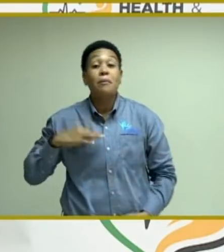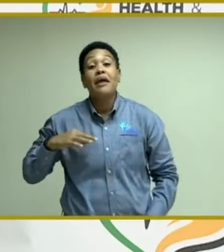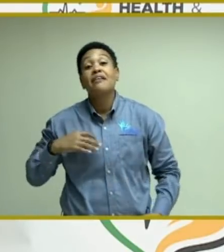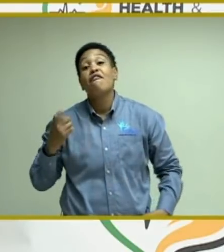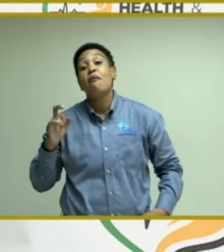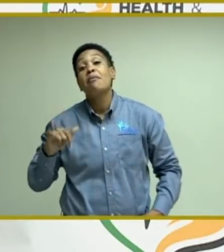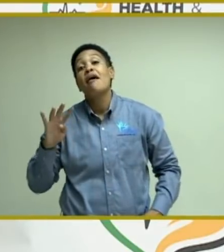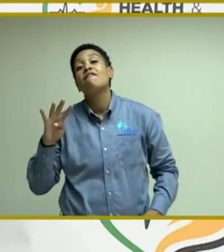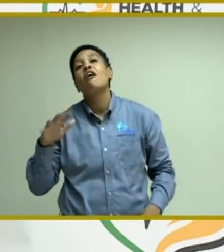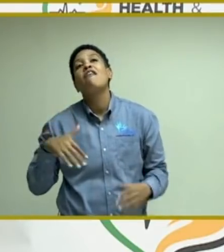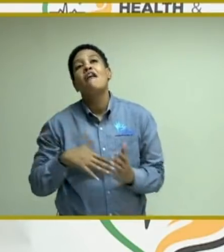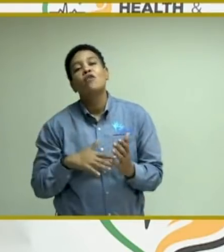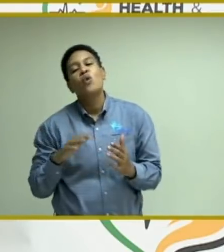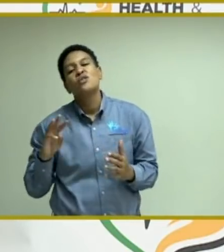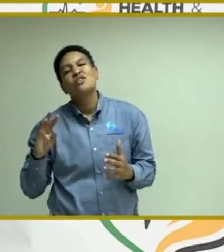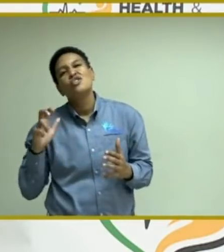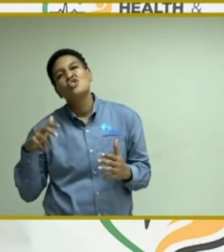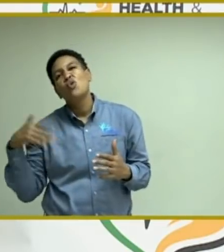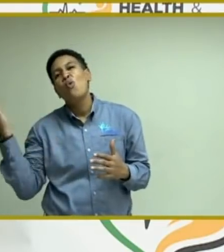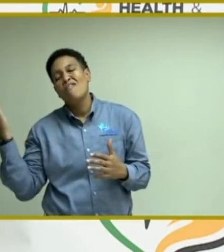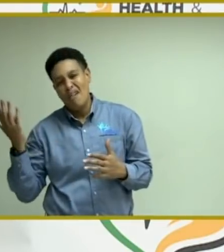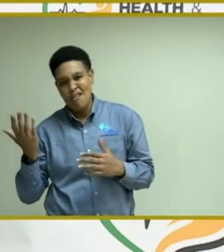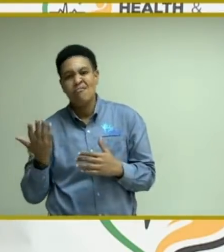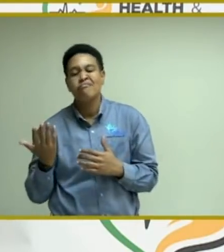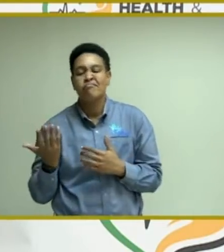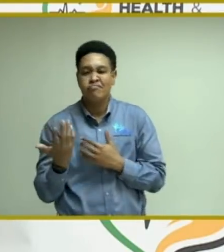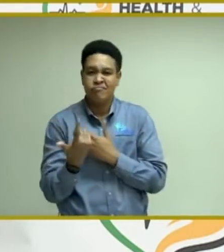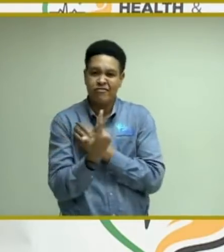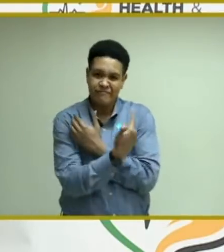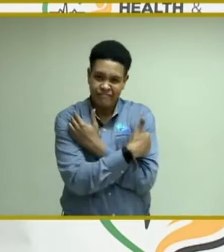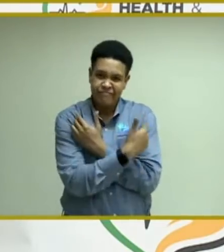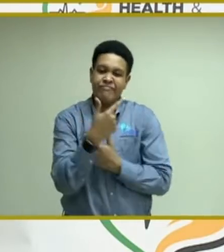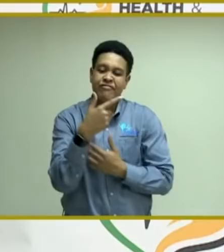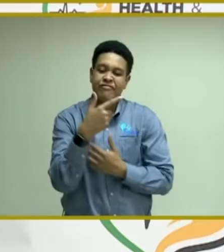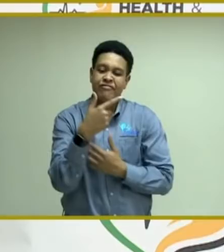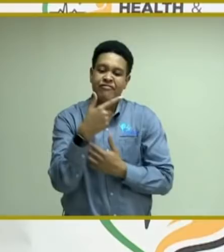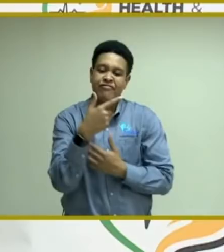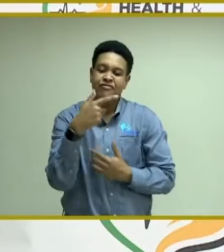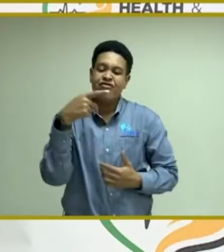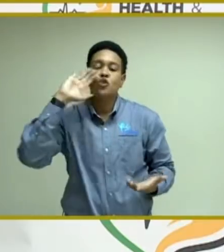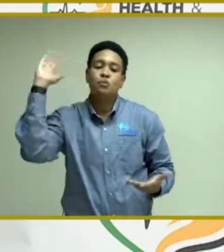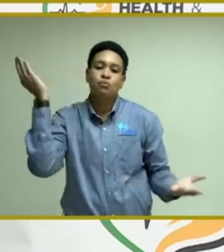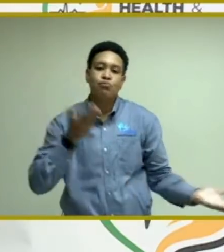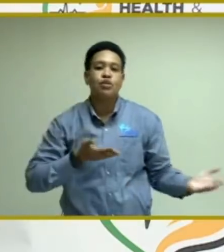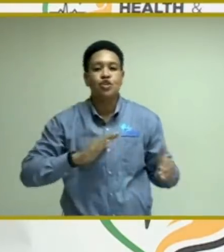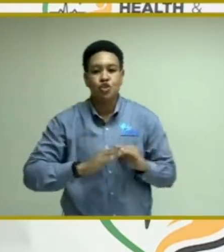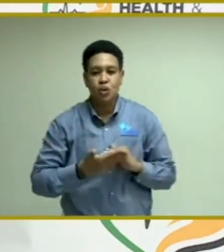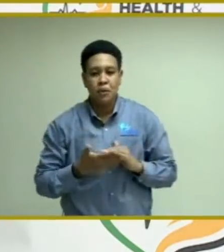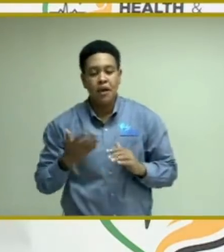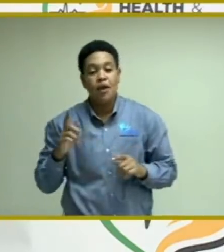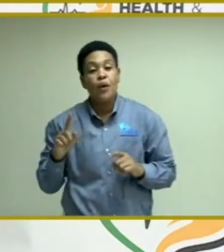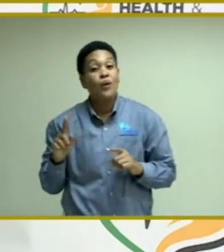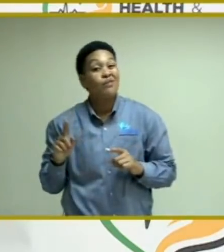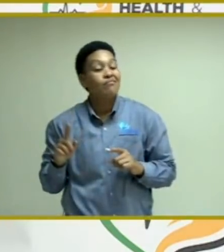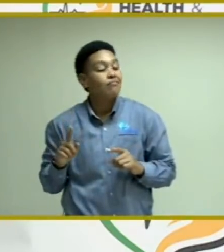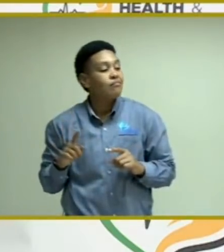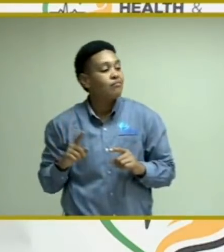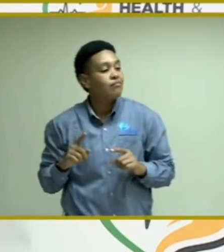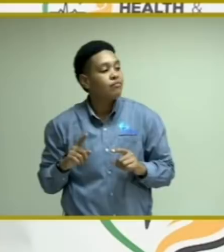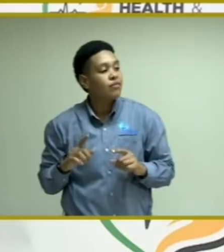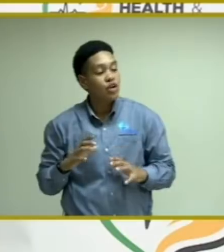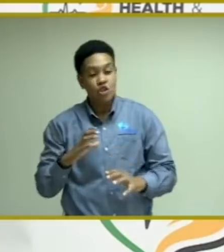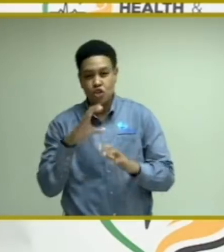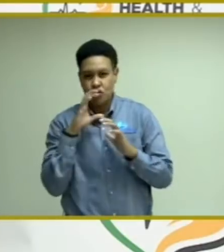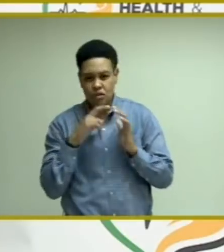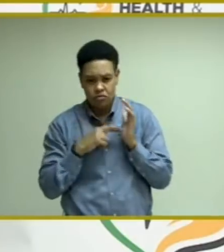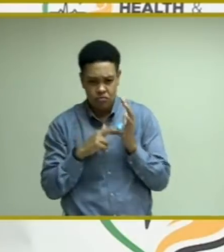that donation and to transport that amount to Jamaica under the strict